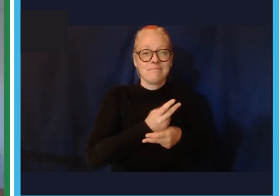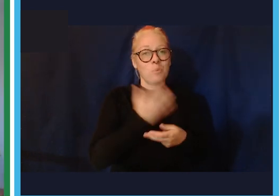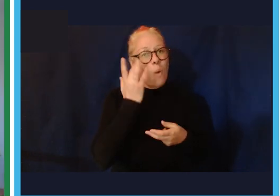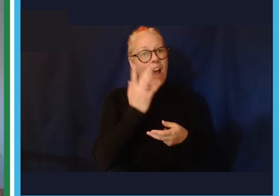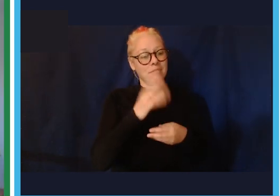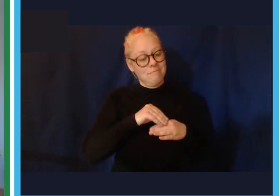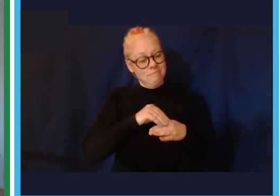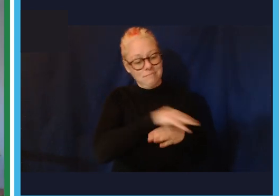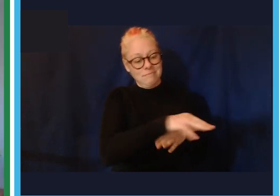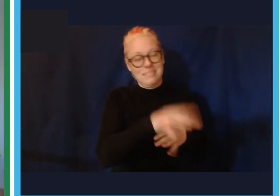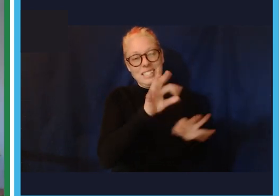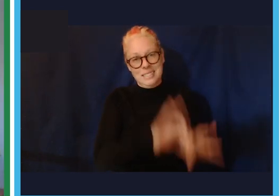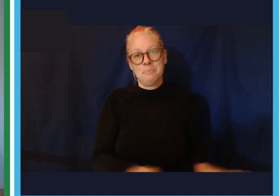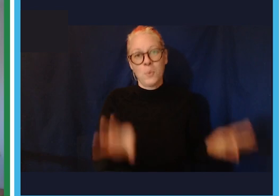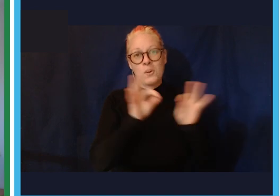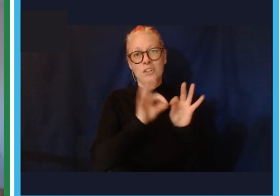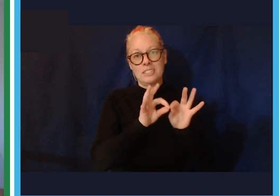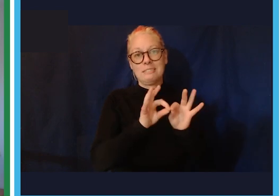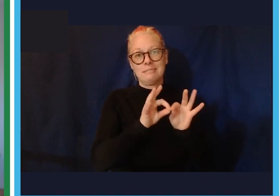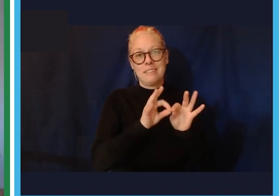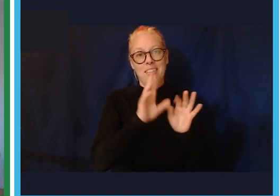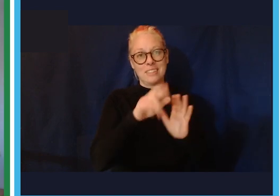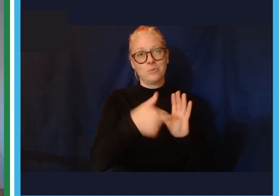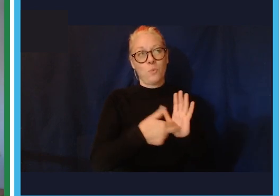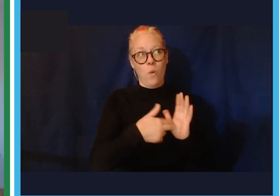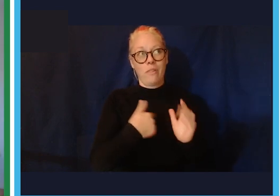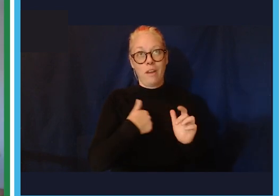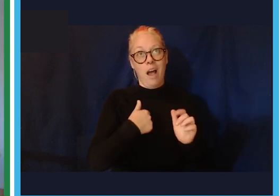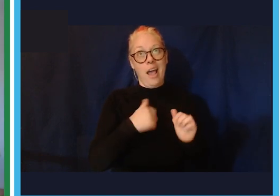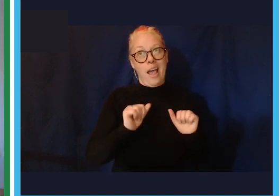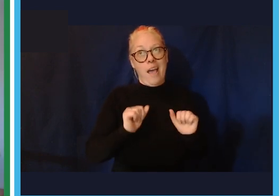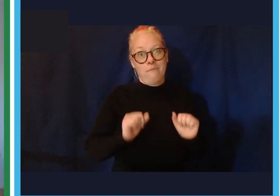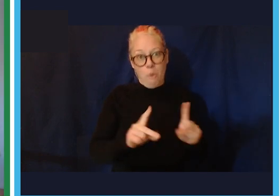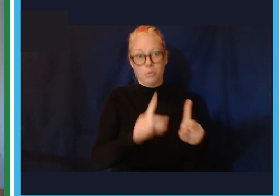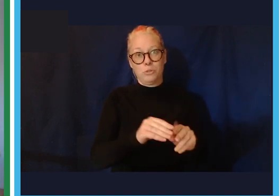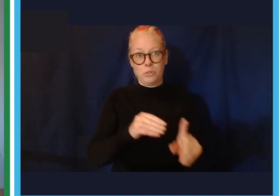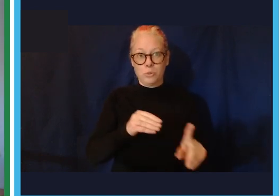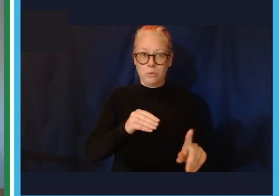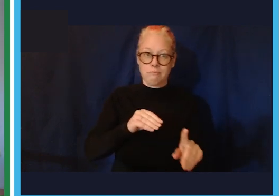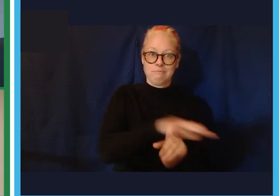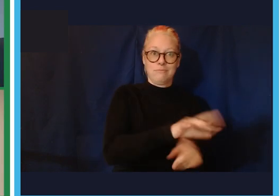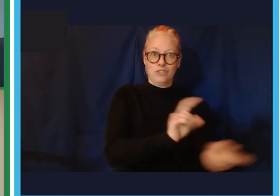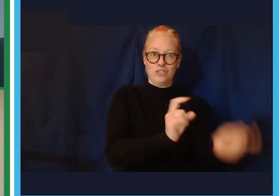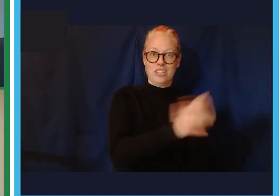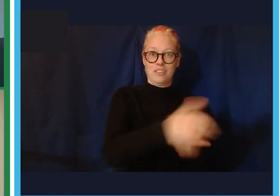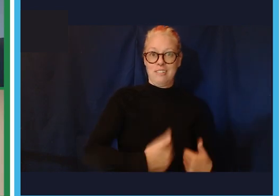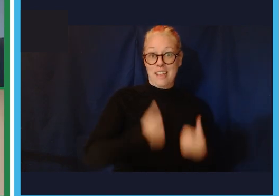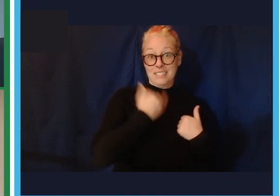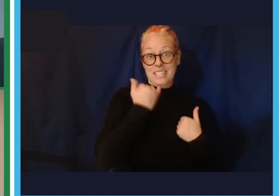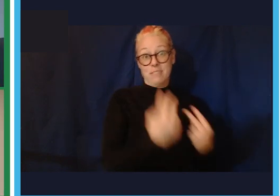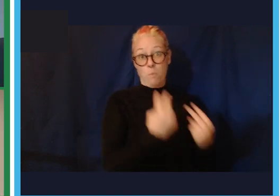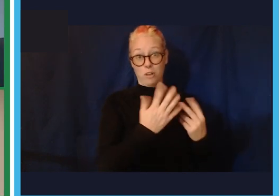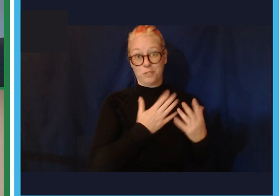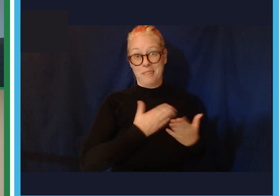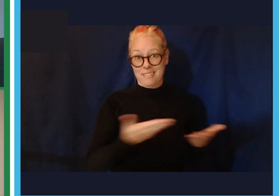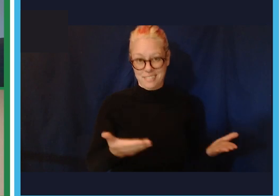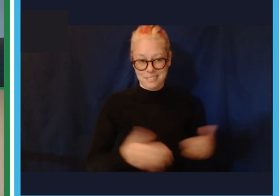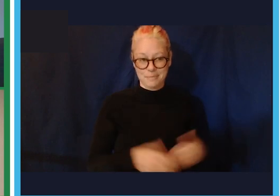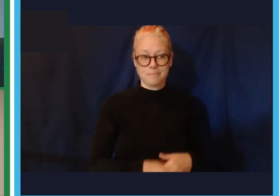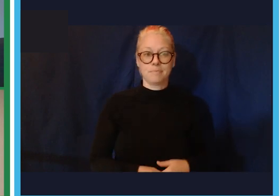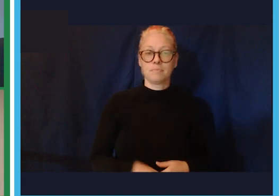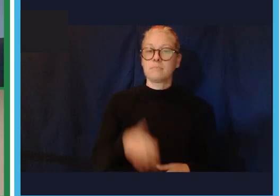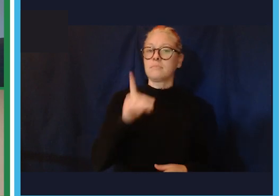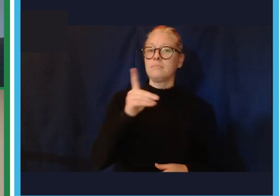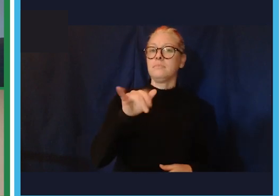for yourself, for your own stuff, is different than writing for other people? What would be the differences, if so? Oh yeah, I think,